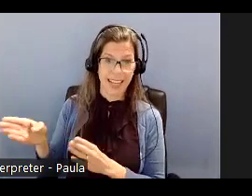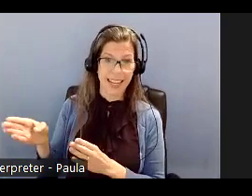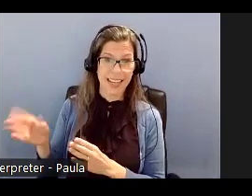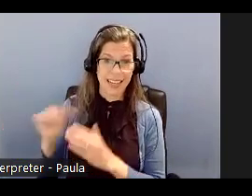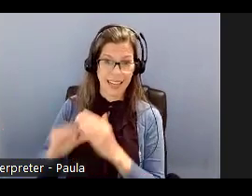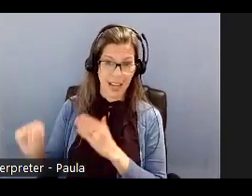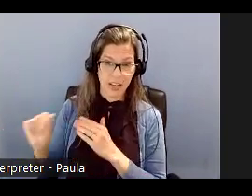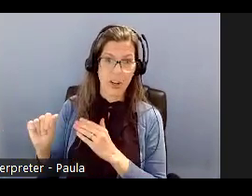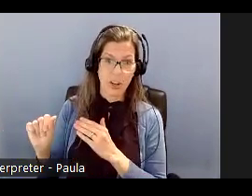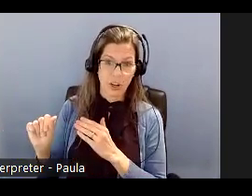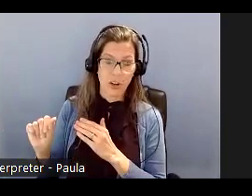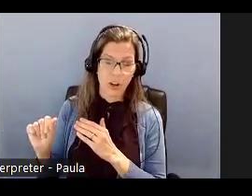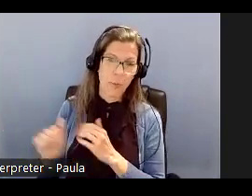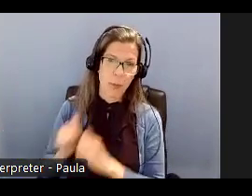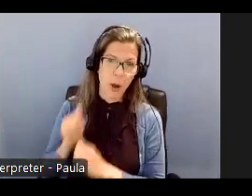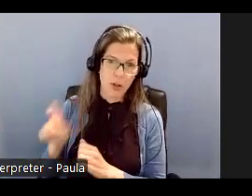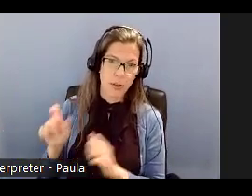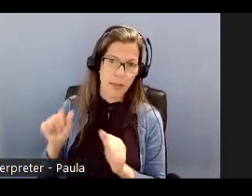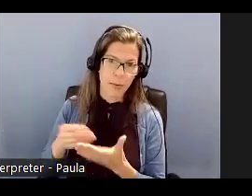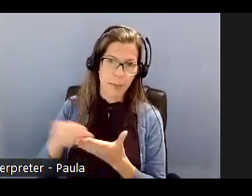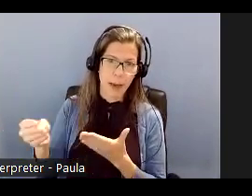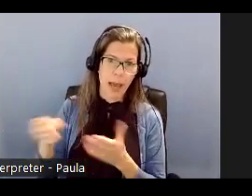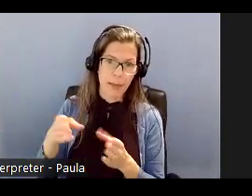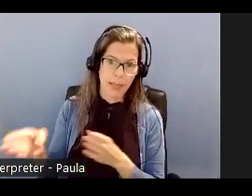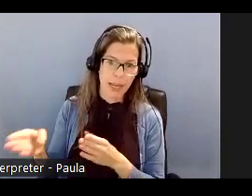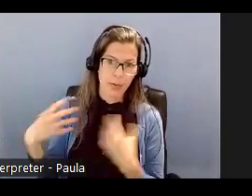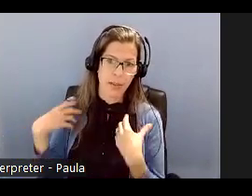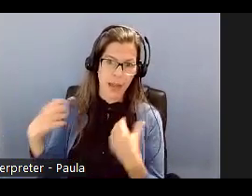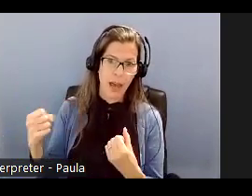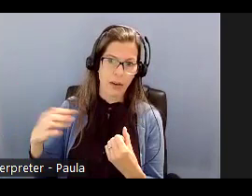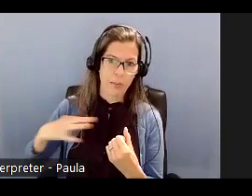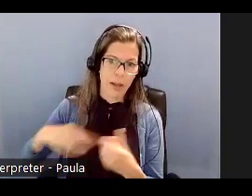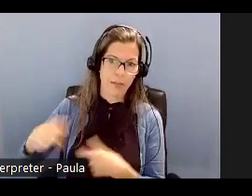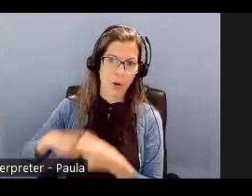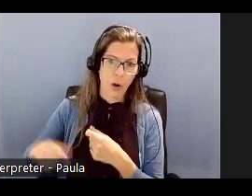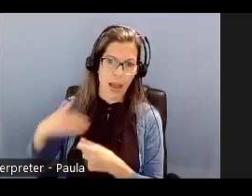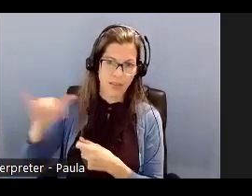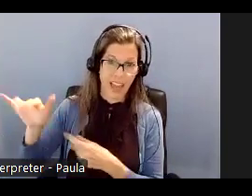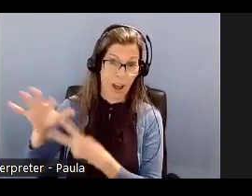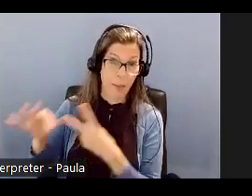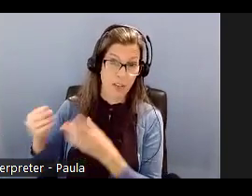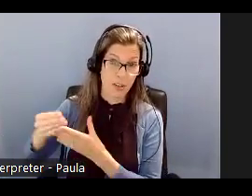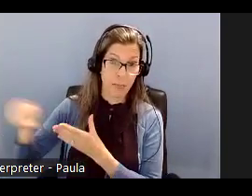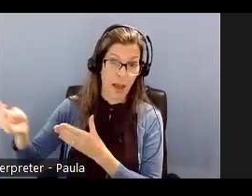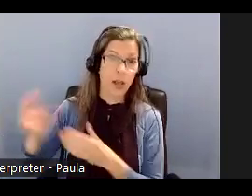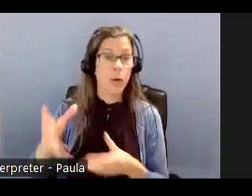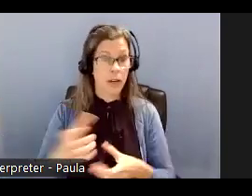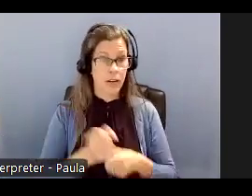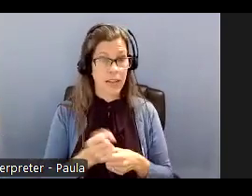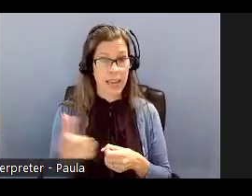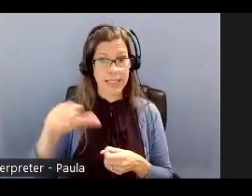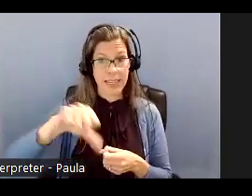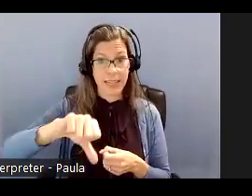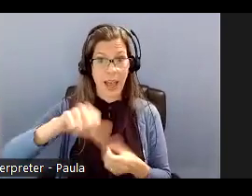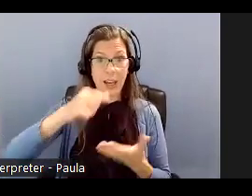or most should be able to purchase a plan through Health Benefit Exchange, or at least have that option. They'll receive a denial notice for Apple